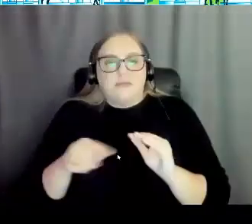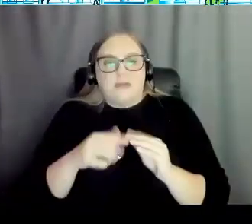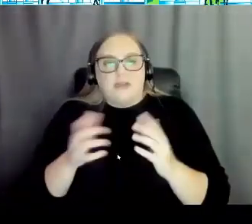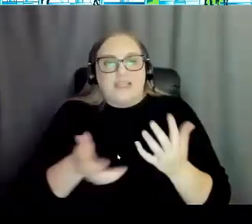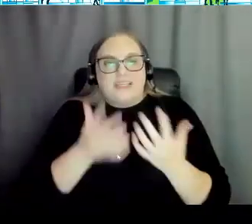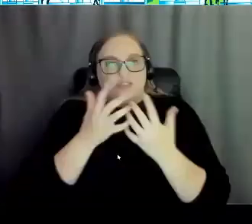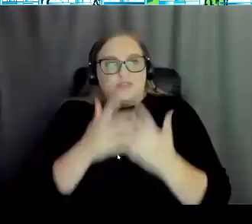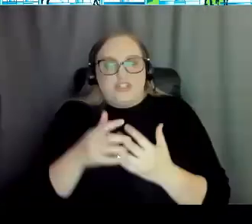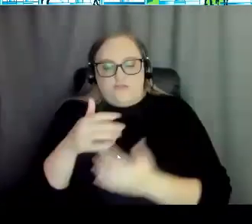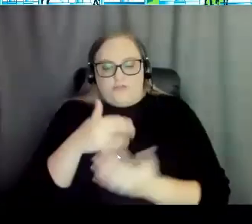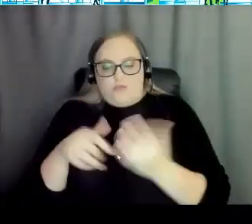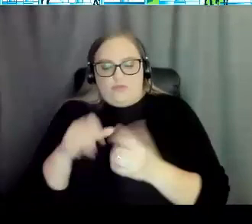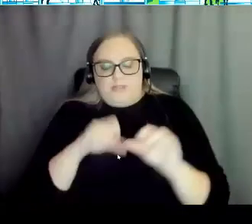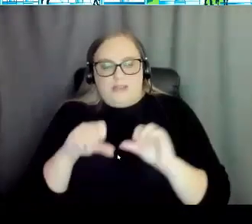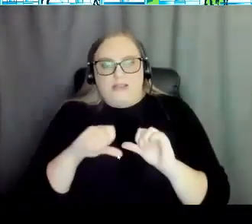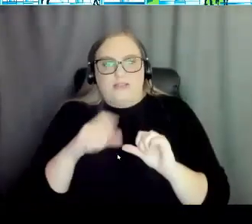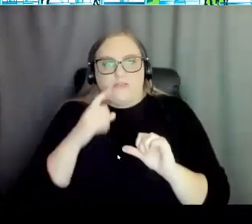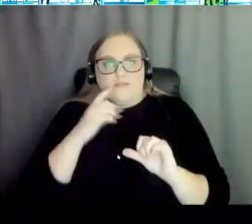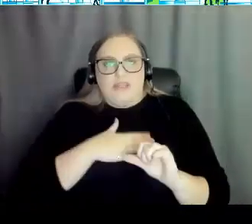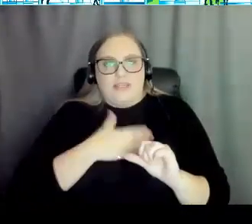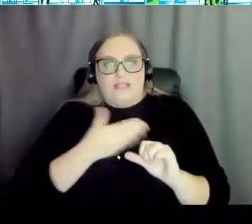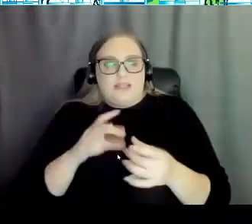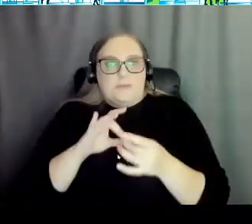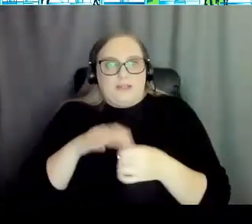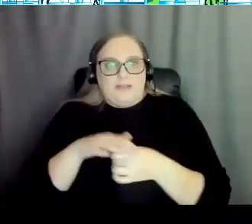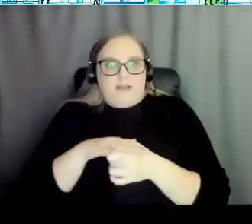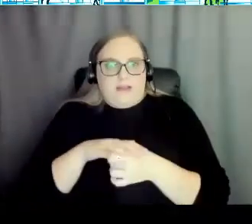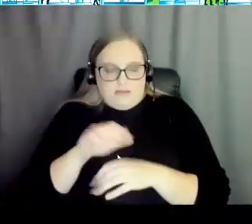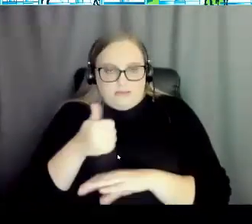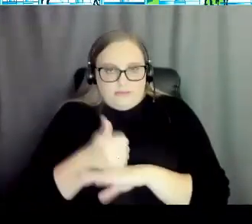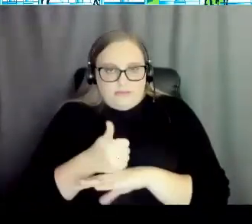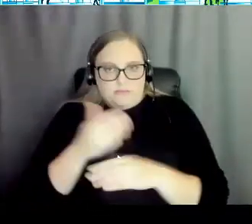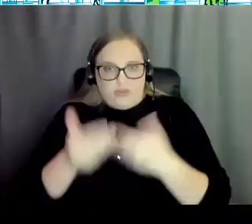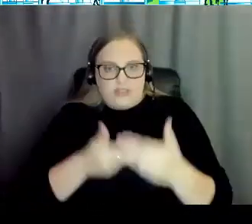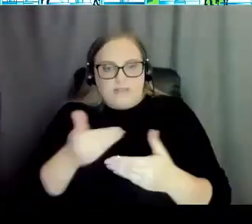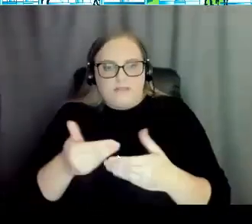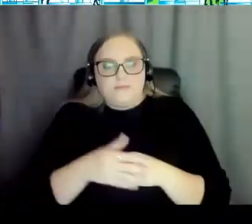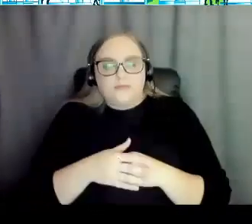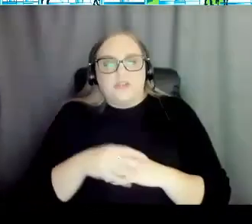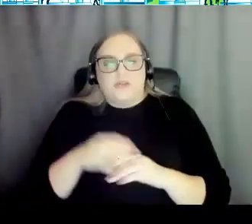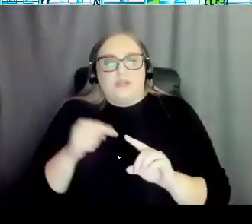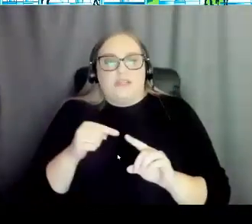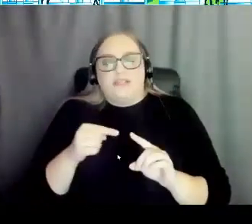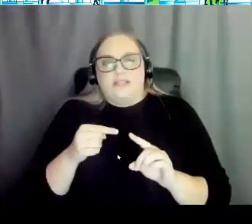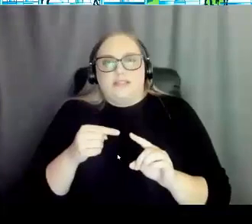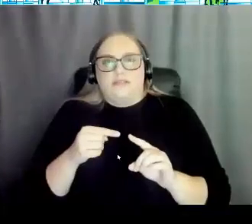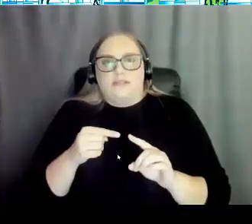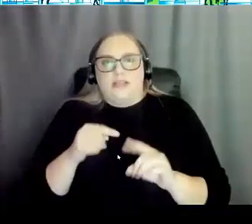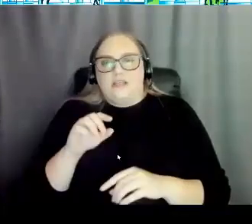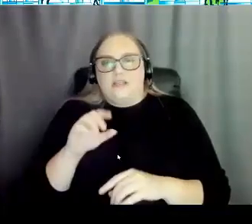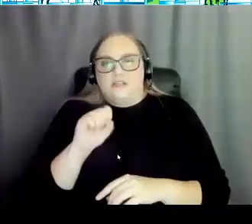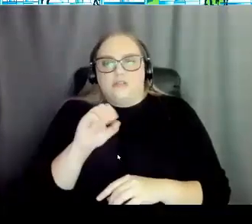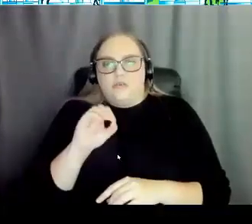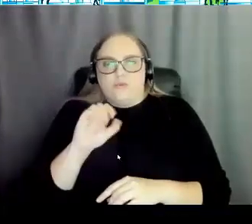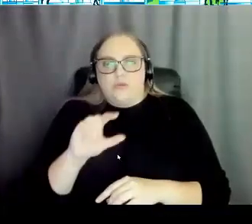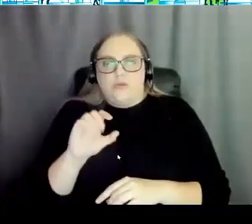science into the consent-based siting process. So this is a fundamentally socio-technical problem.